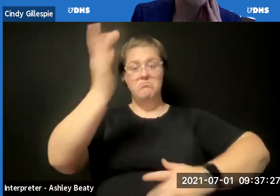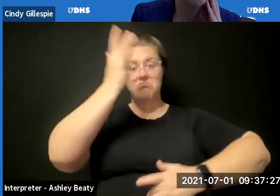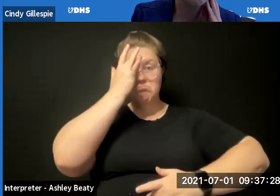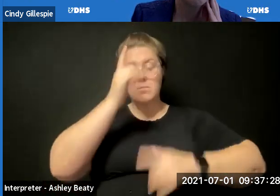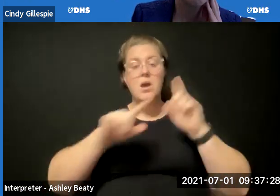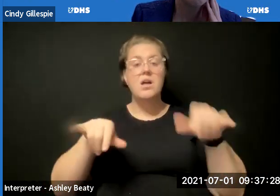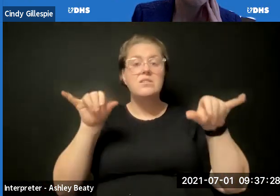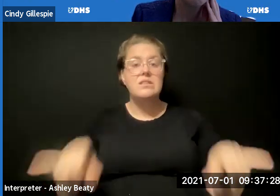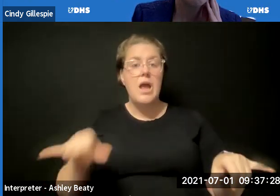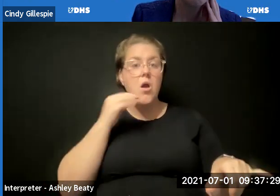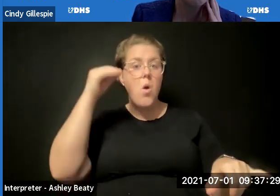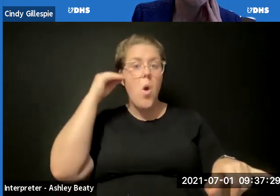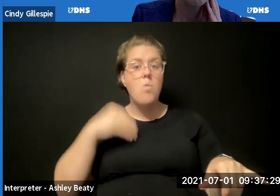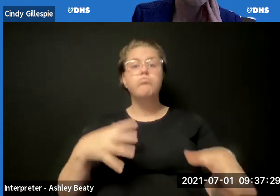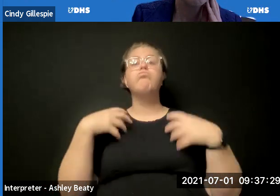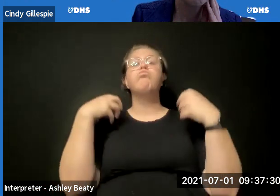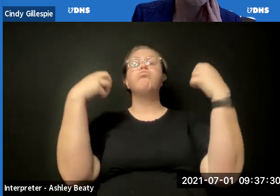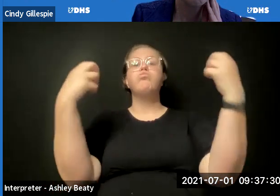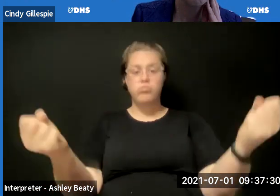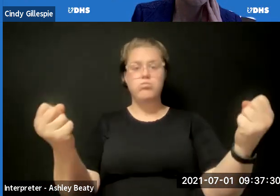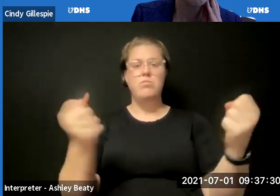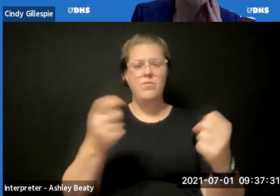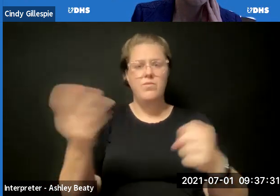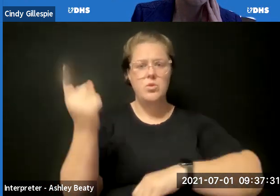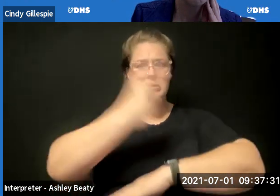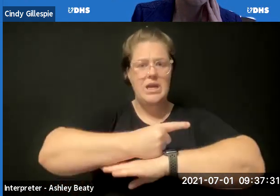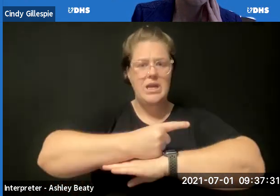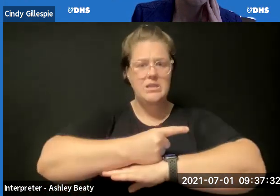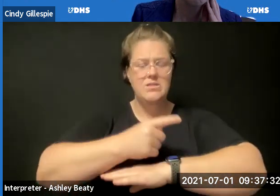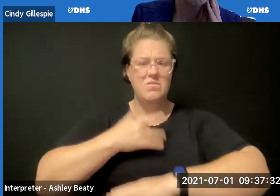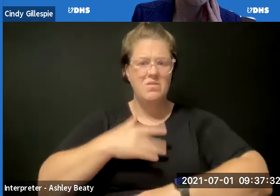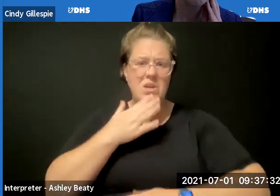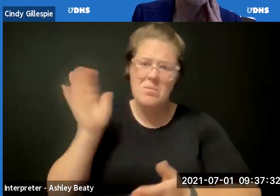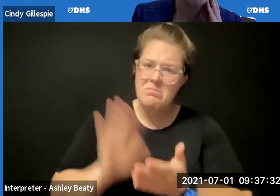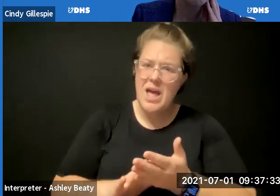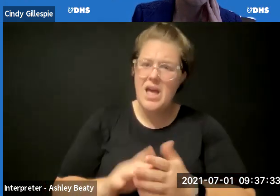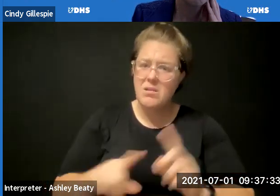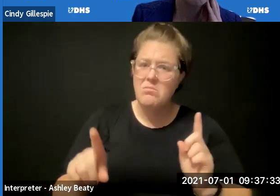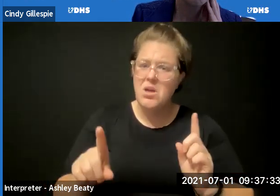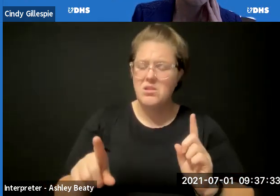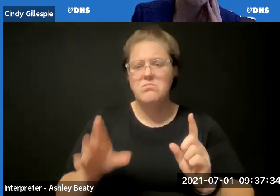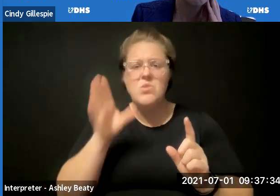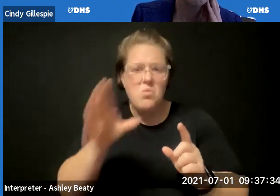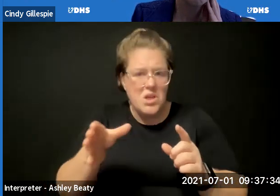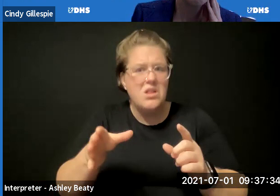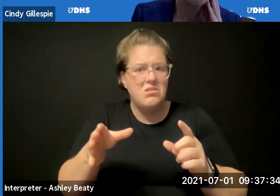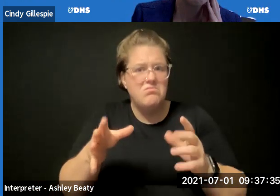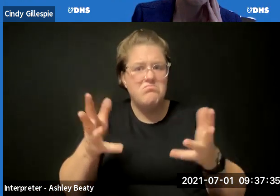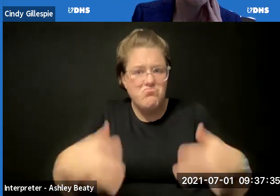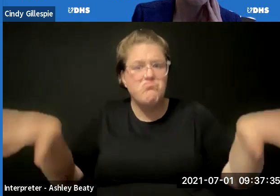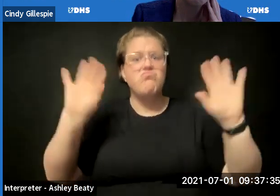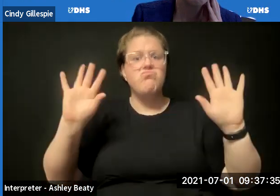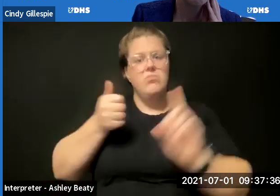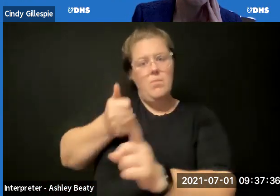of not feeling very well, but even a couple of days of really feeling really bad. But in the end, they could handle it at home, or maybe with a little bit of their